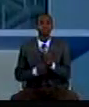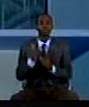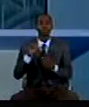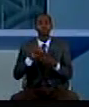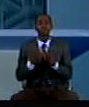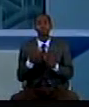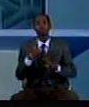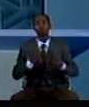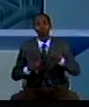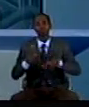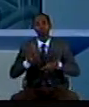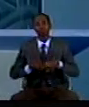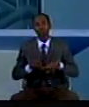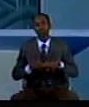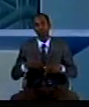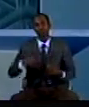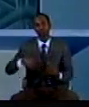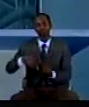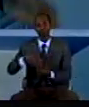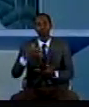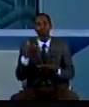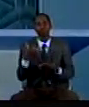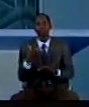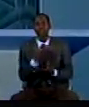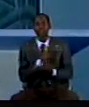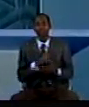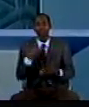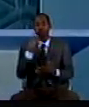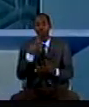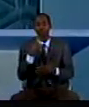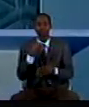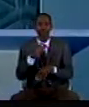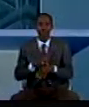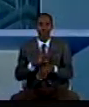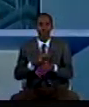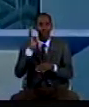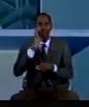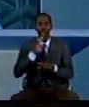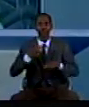who this church will be handed over to us,